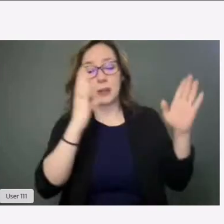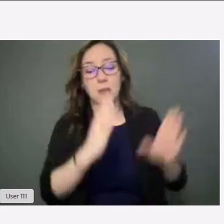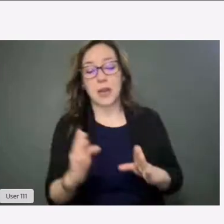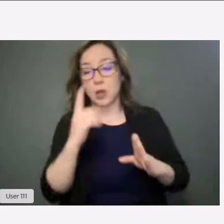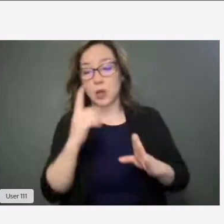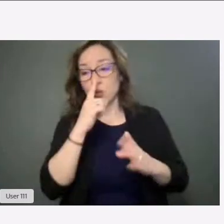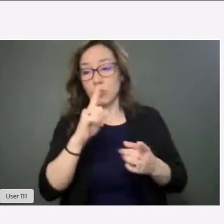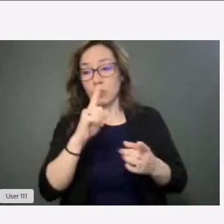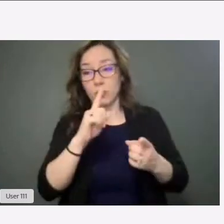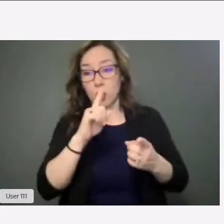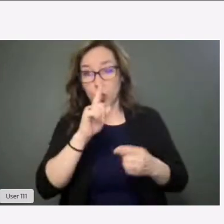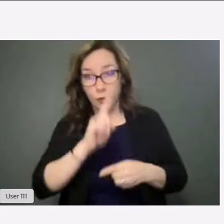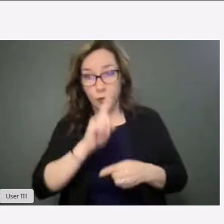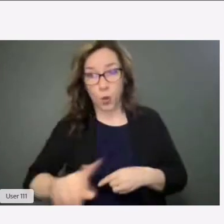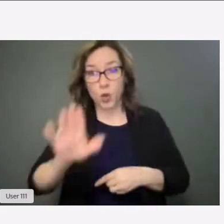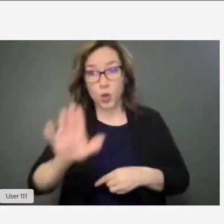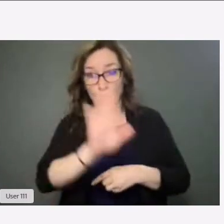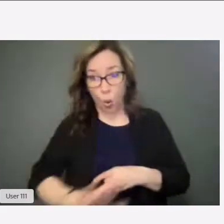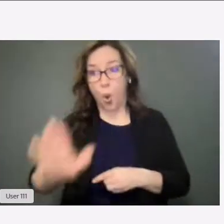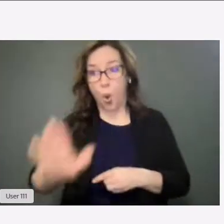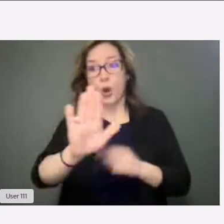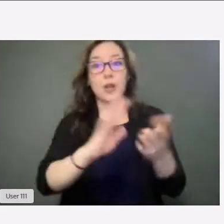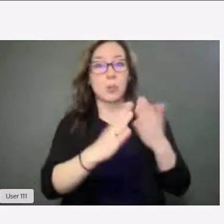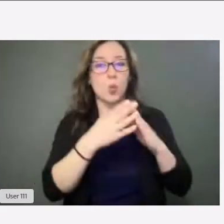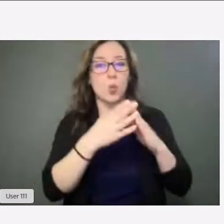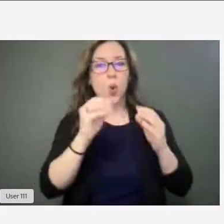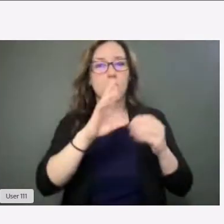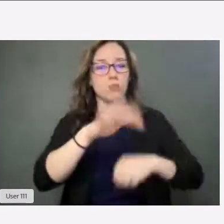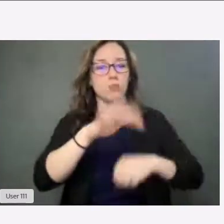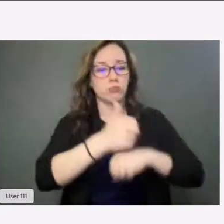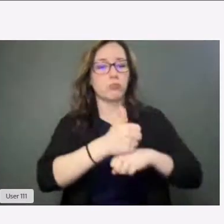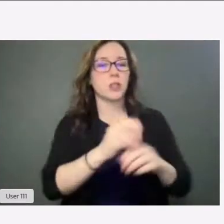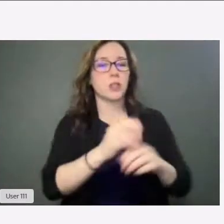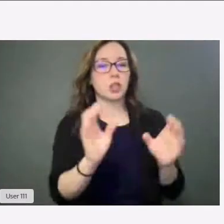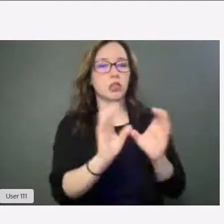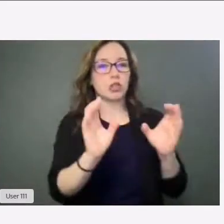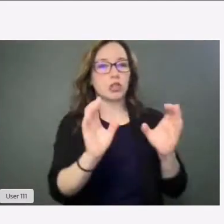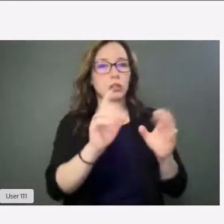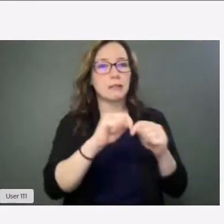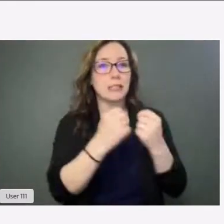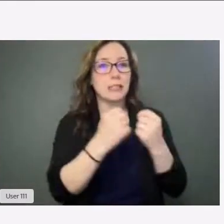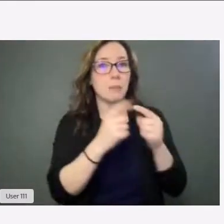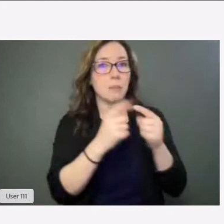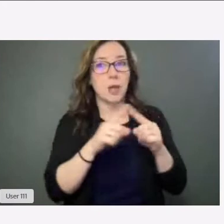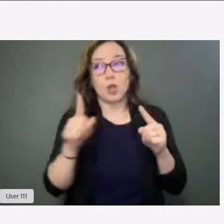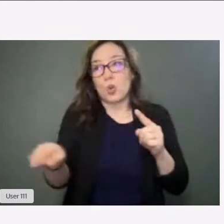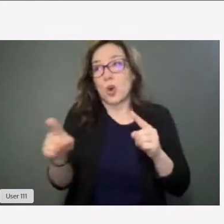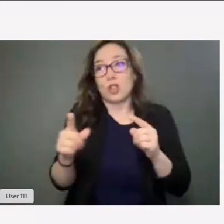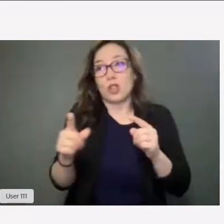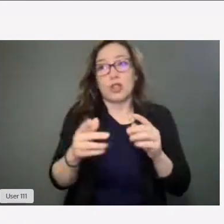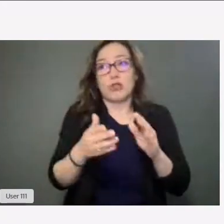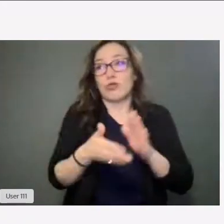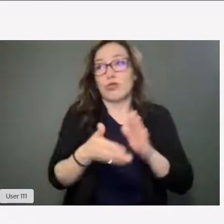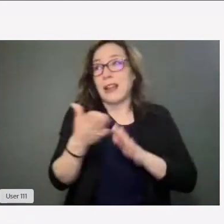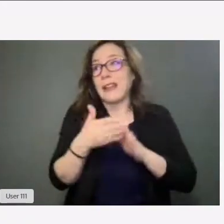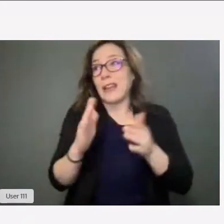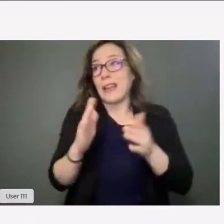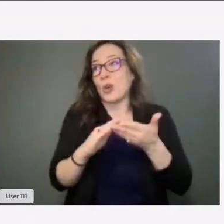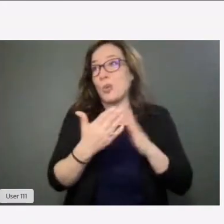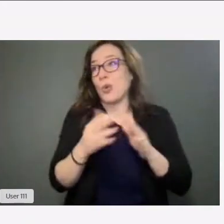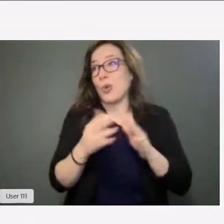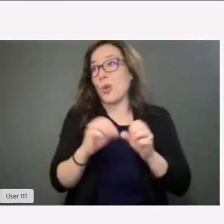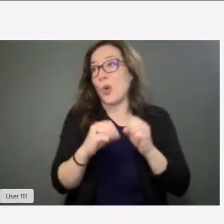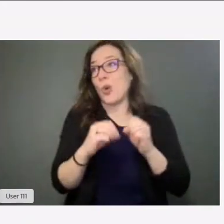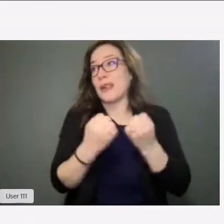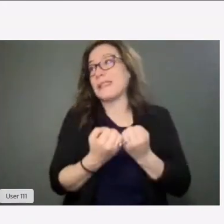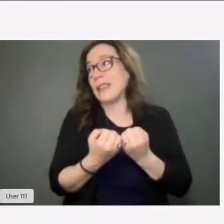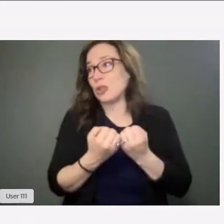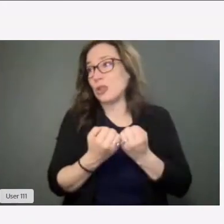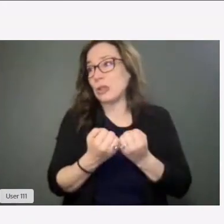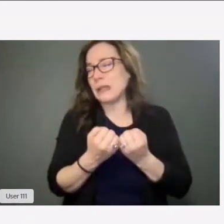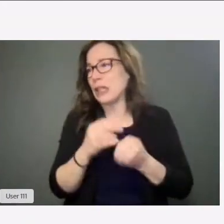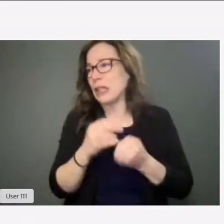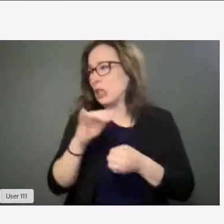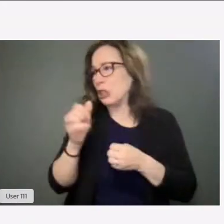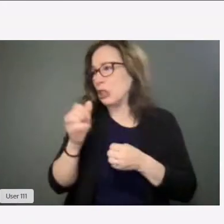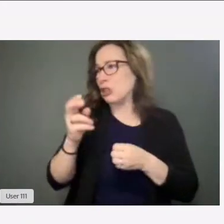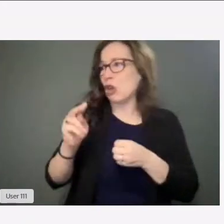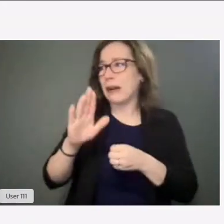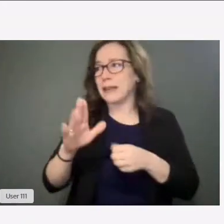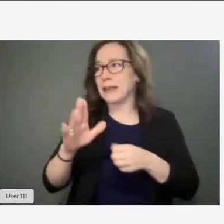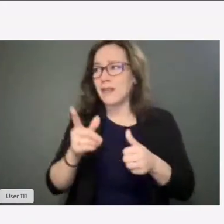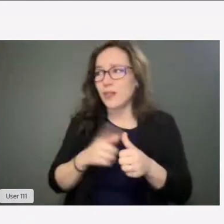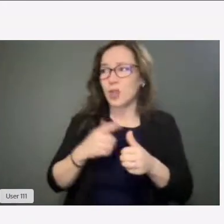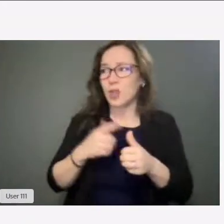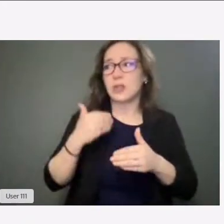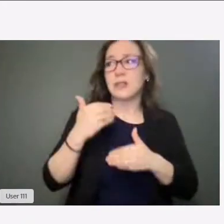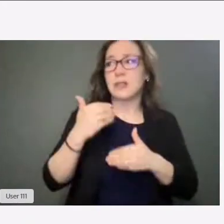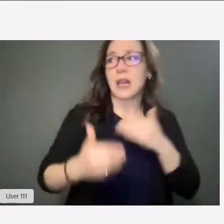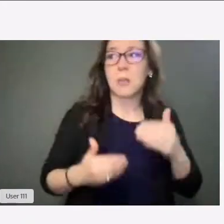community, right? Or you want to start a CERT team. You're just a guy running a community organization. You know, is John's first step really to pick